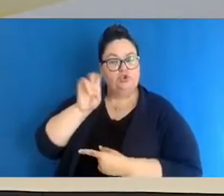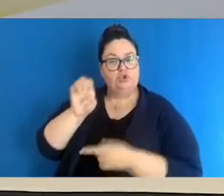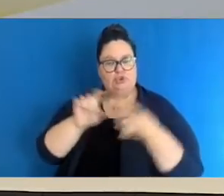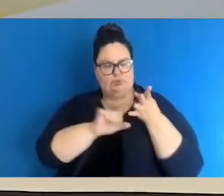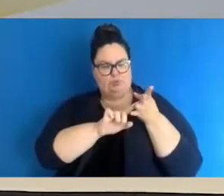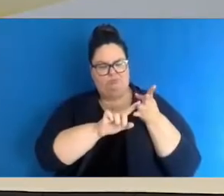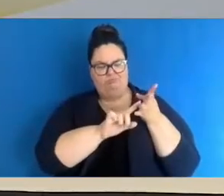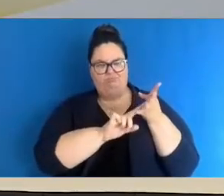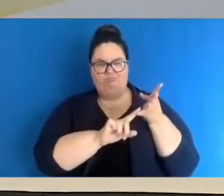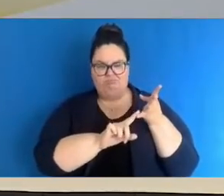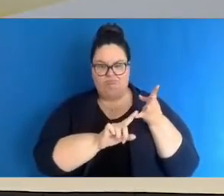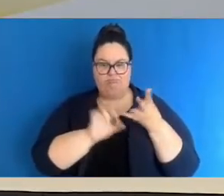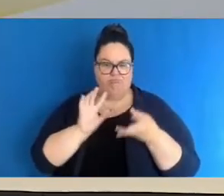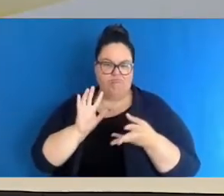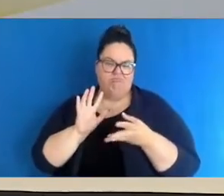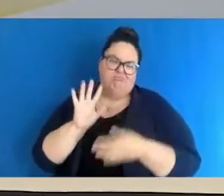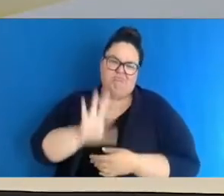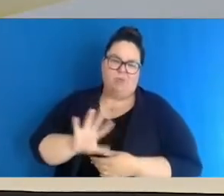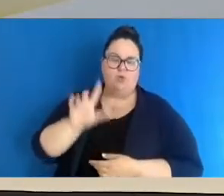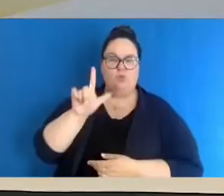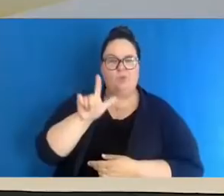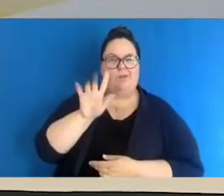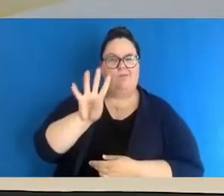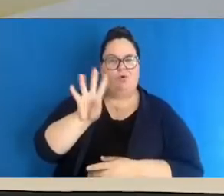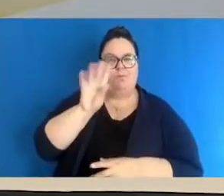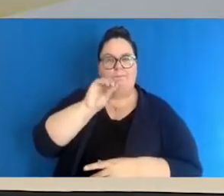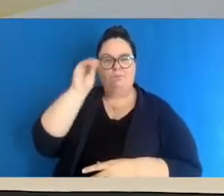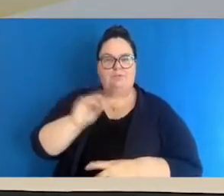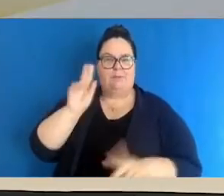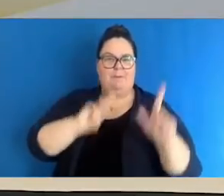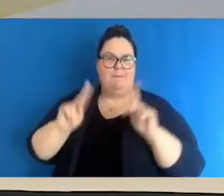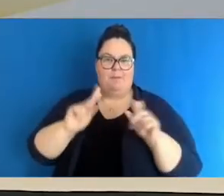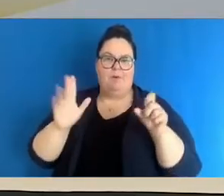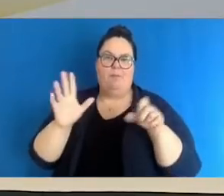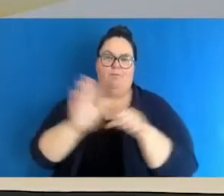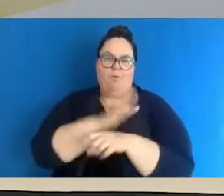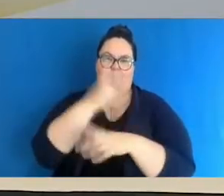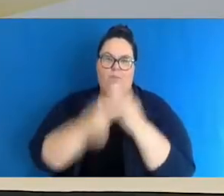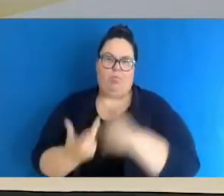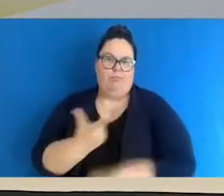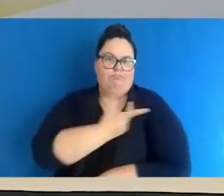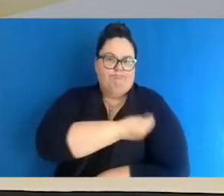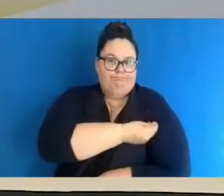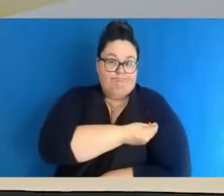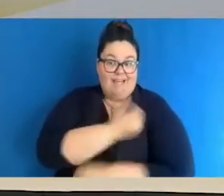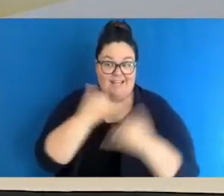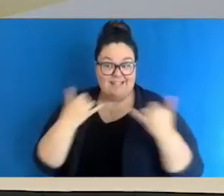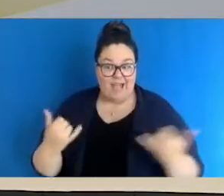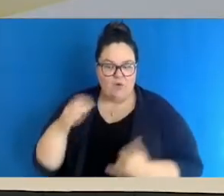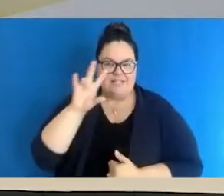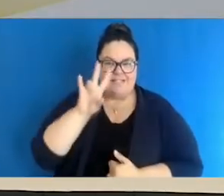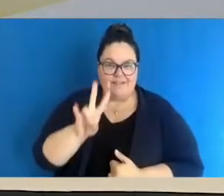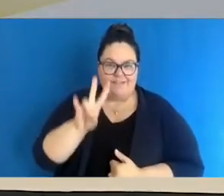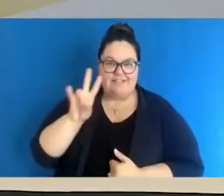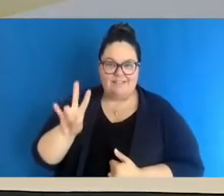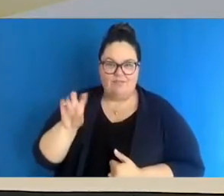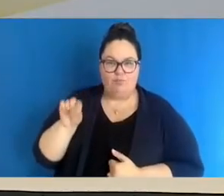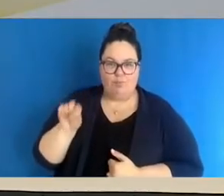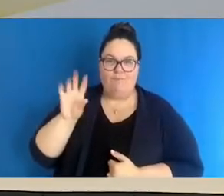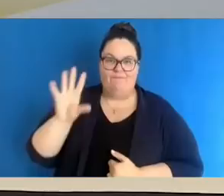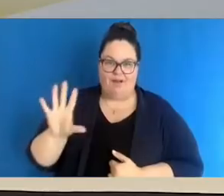PEI, 24% of the eligible population was fully vaccinated, and this is now